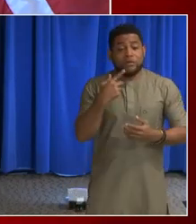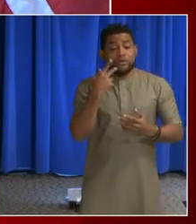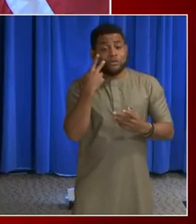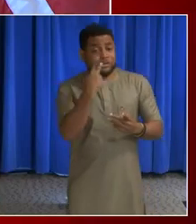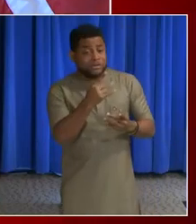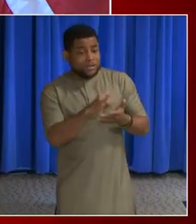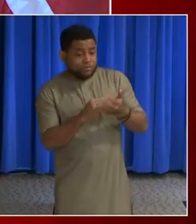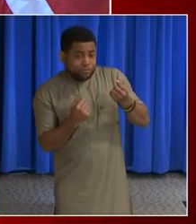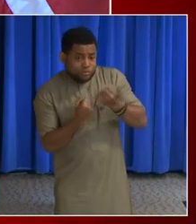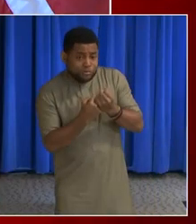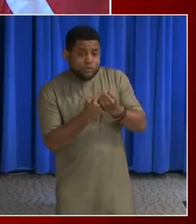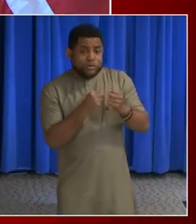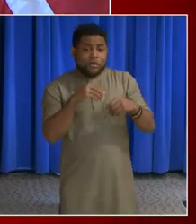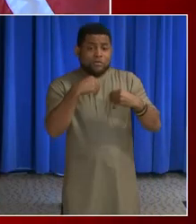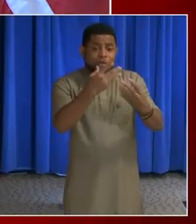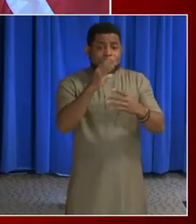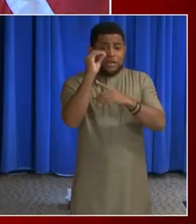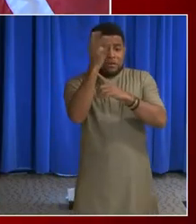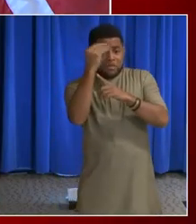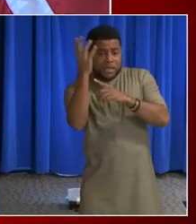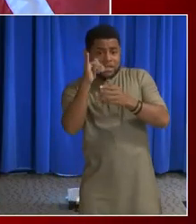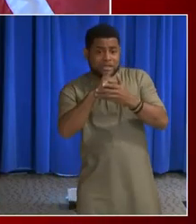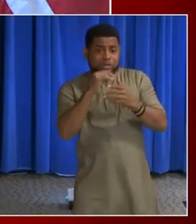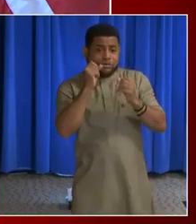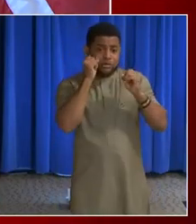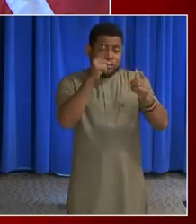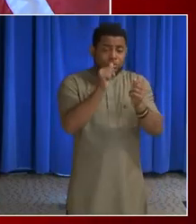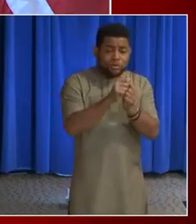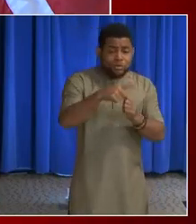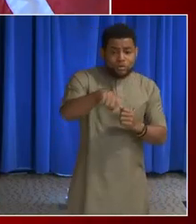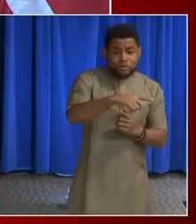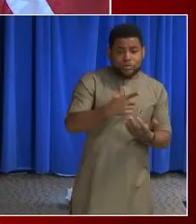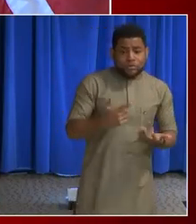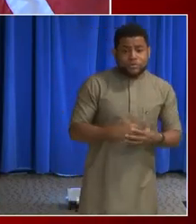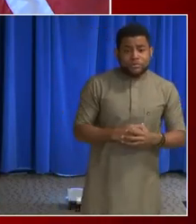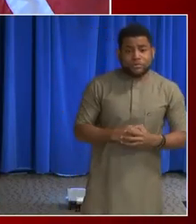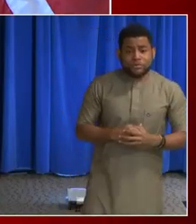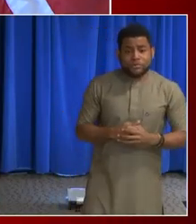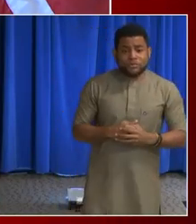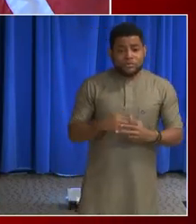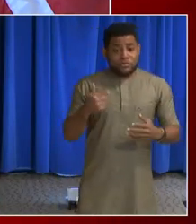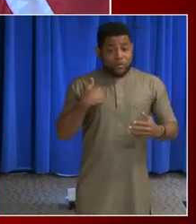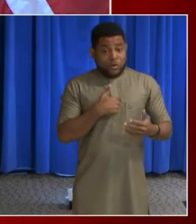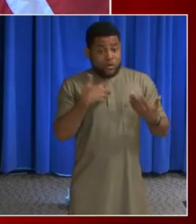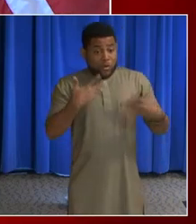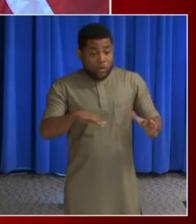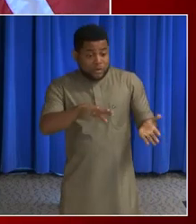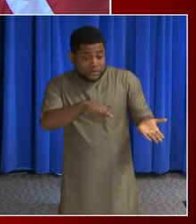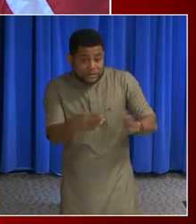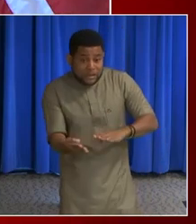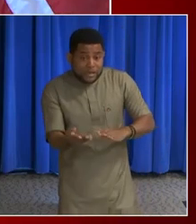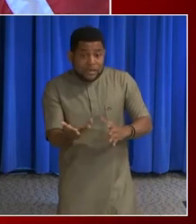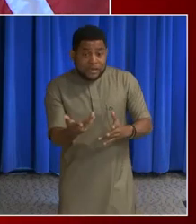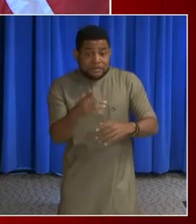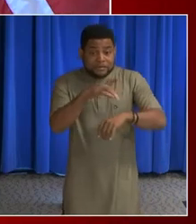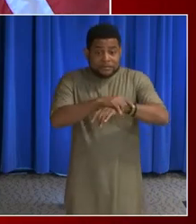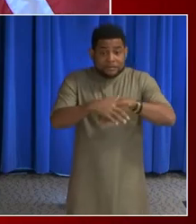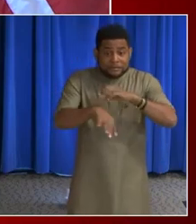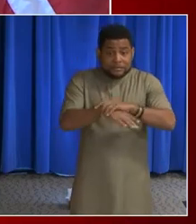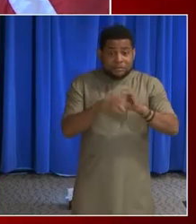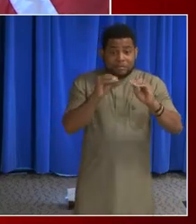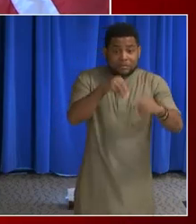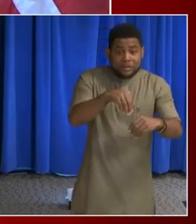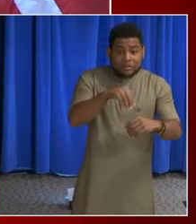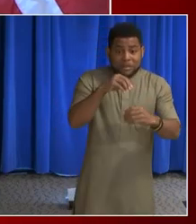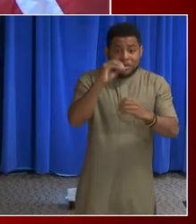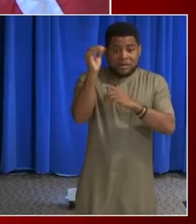in the front? Was that surprising to you? So he was already dead. They handcuffed him and put him in an ambulance like this. So I don't